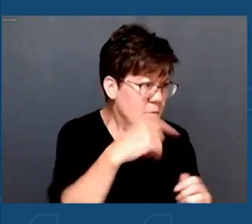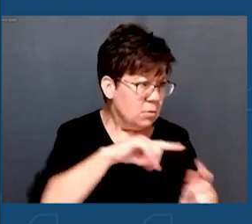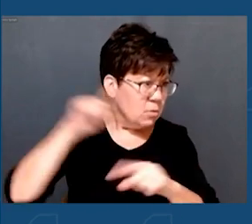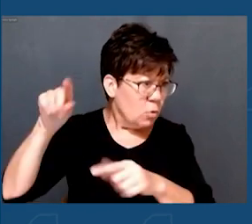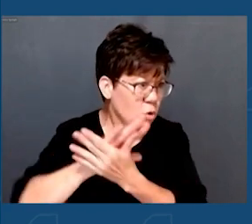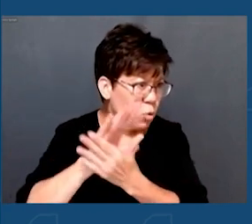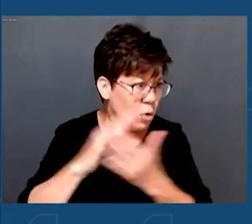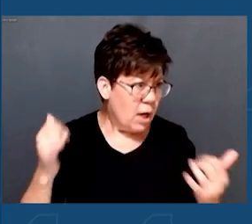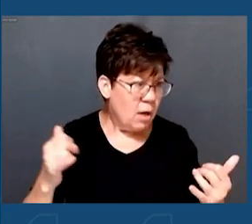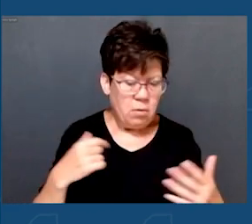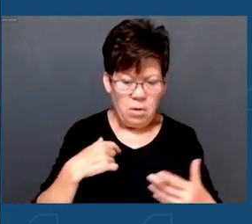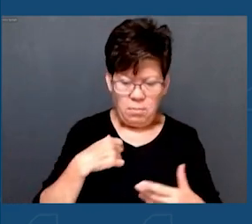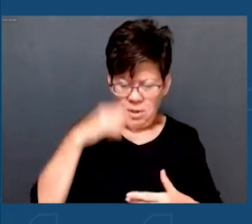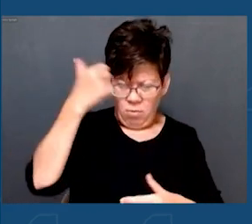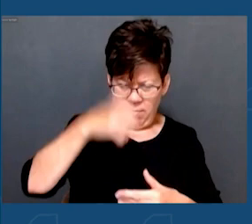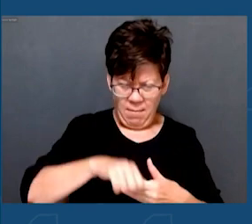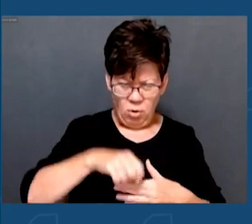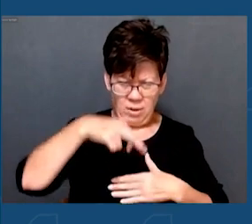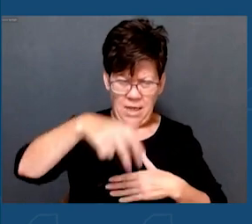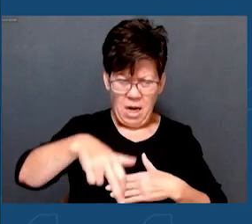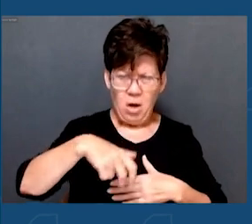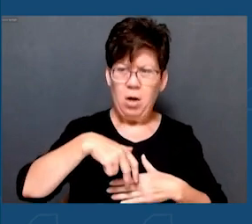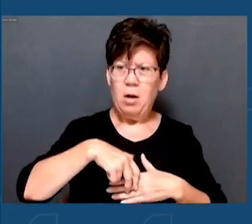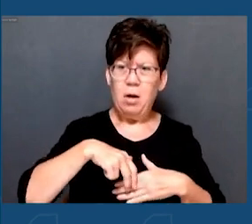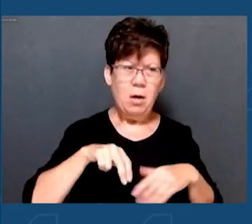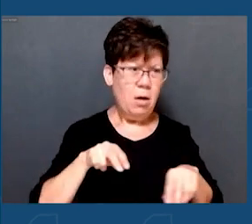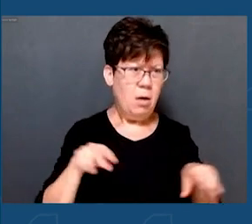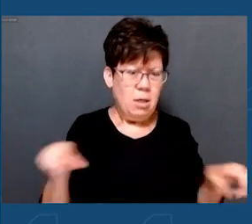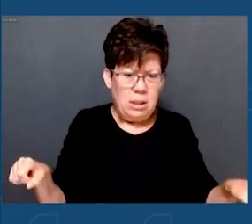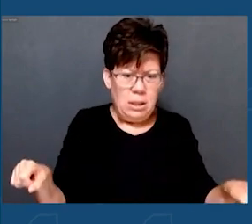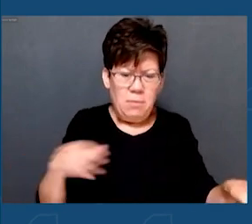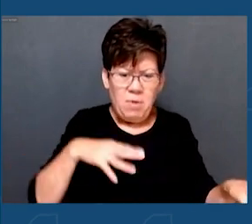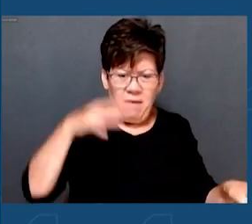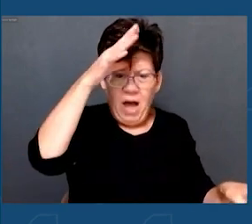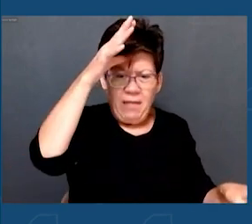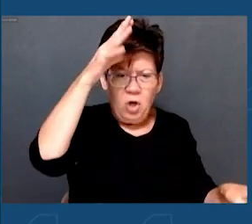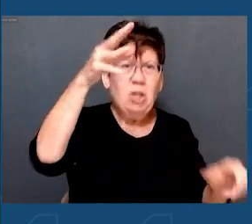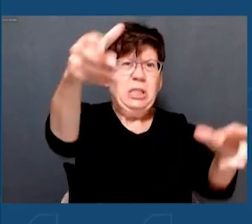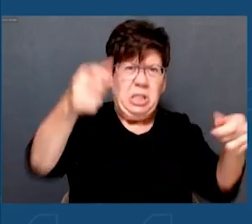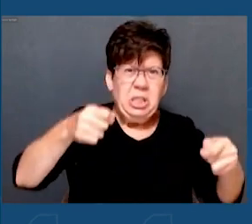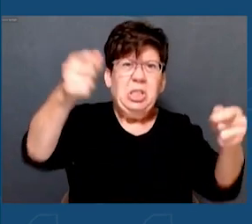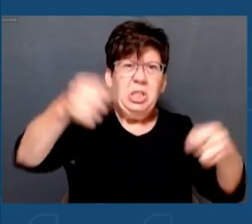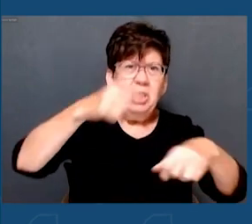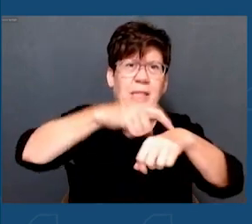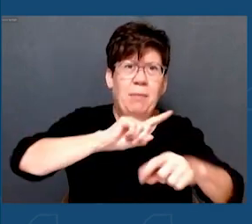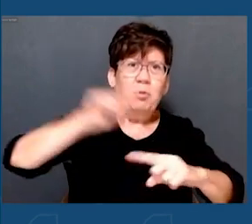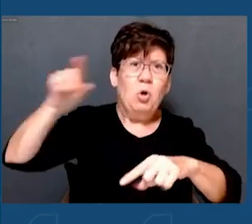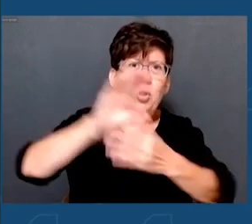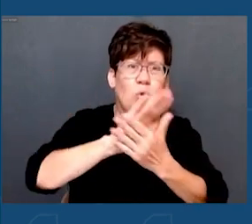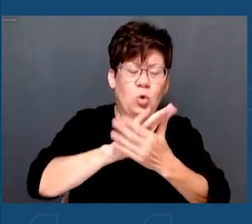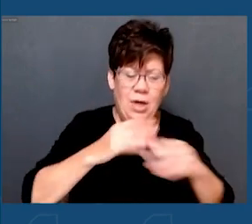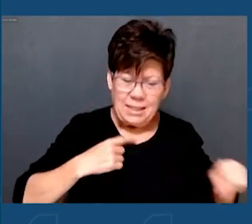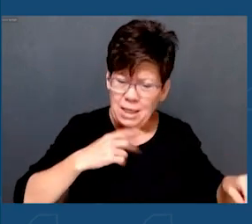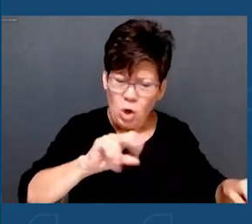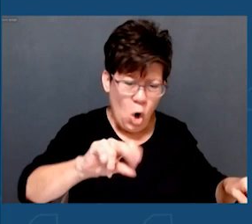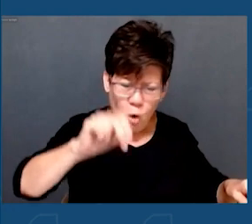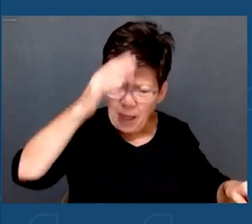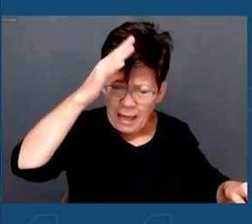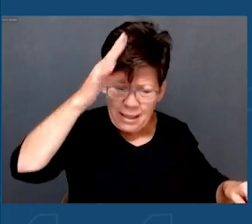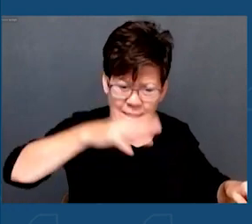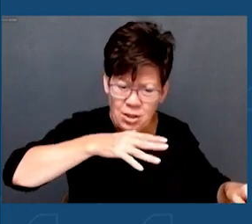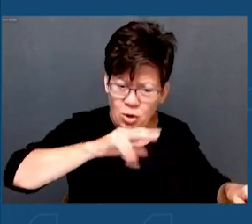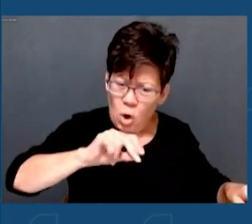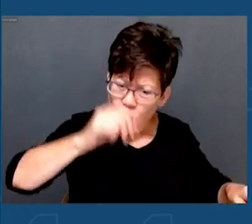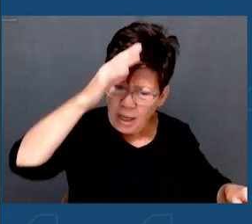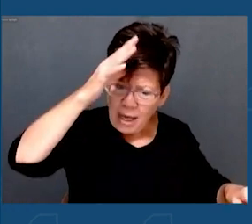and clinging to a banister. And my father pulling me on the stairs and saying, it's time to go to school. And I remember saying to him, no, Daddy, it's not time to go to school.